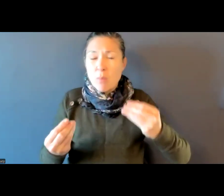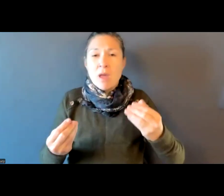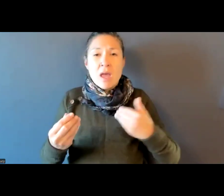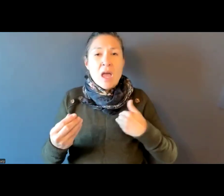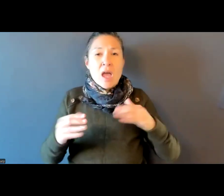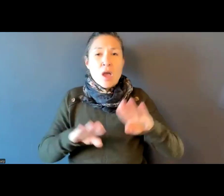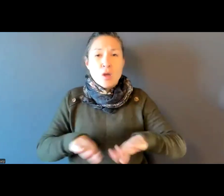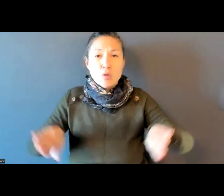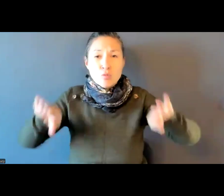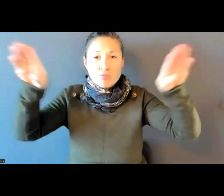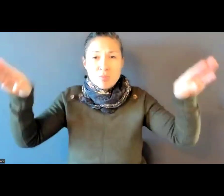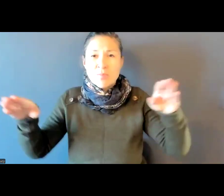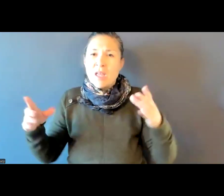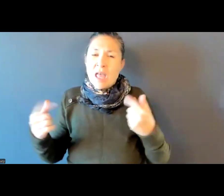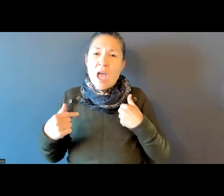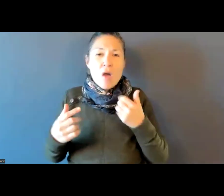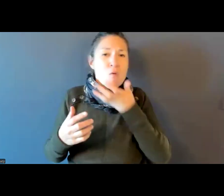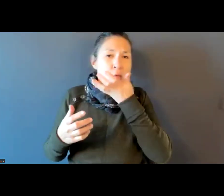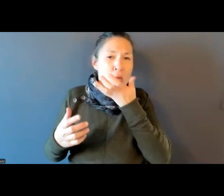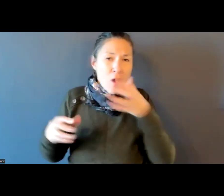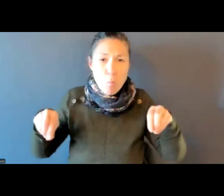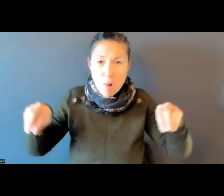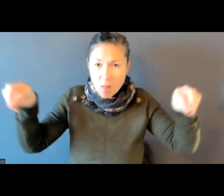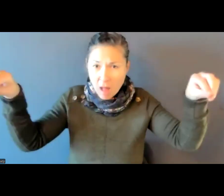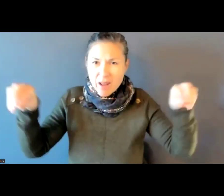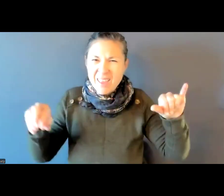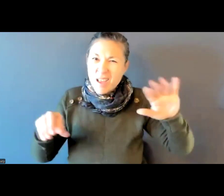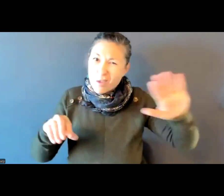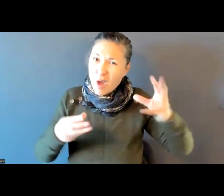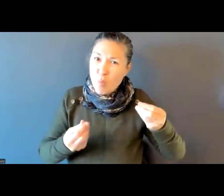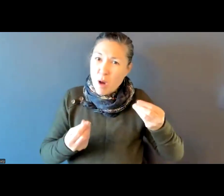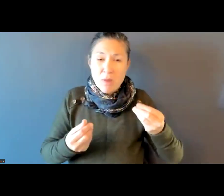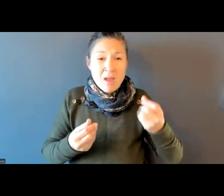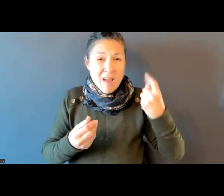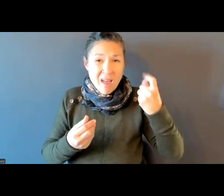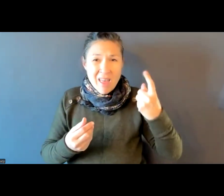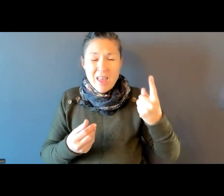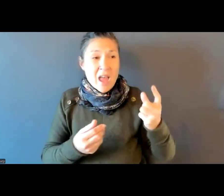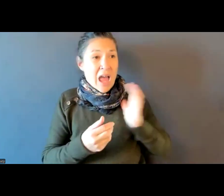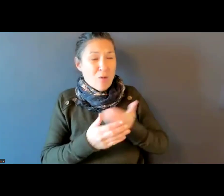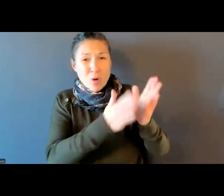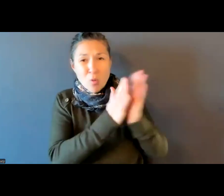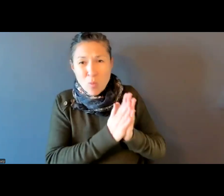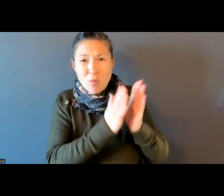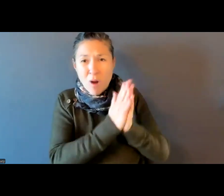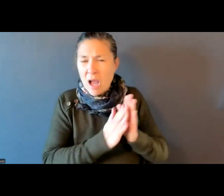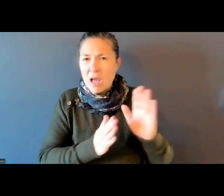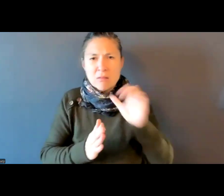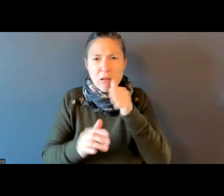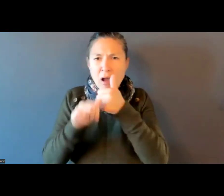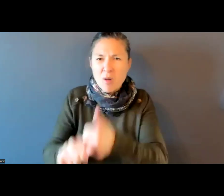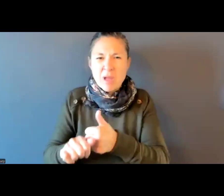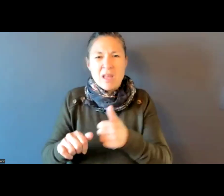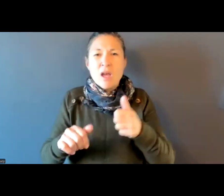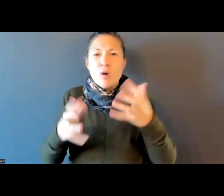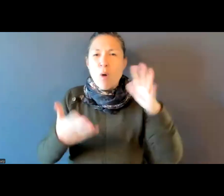of their creation, all on their property. They, however, have not complied with any of our requests, many to alleviate dust, noise,